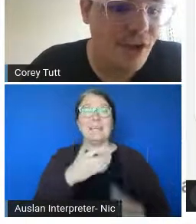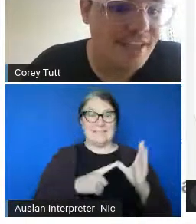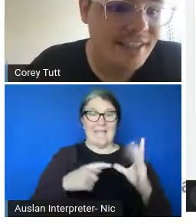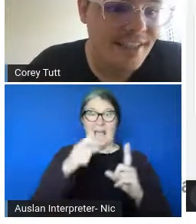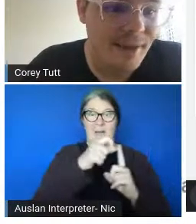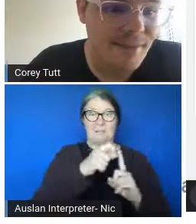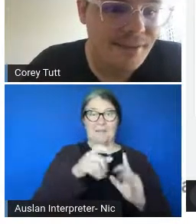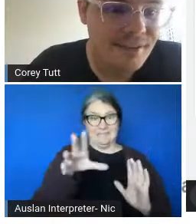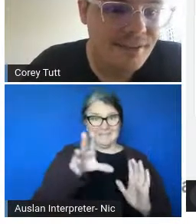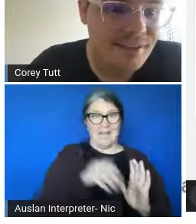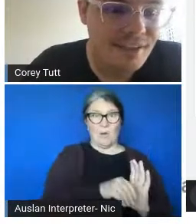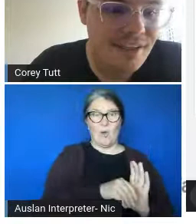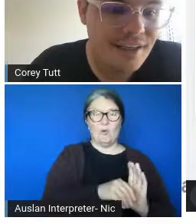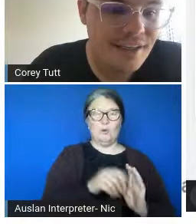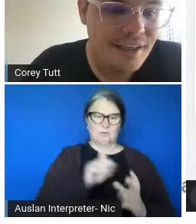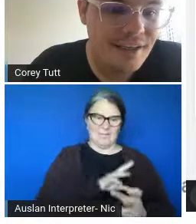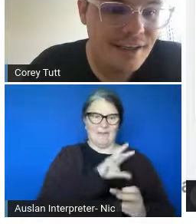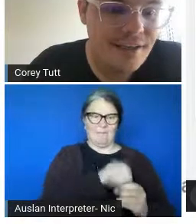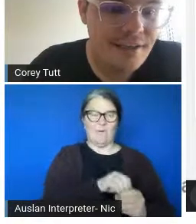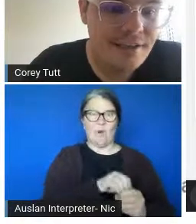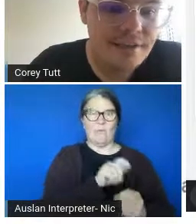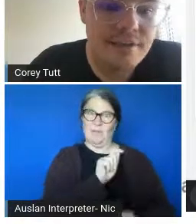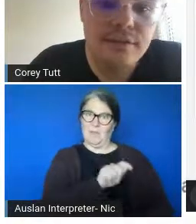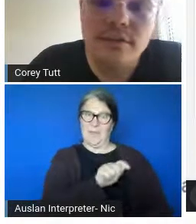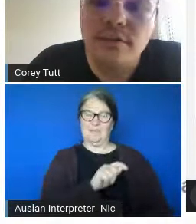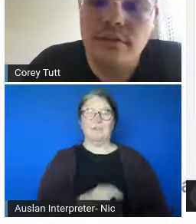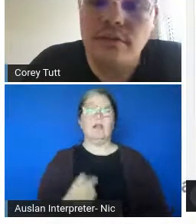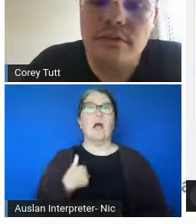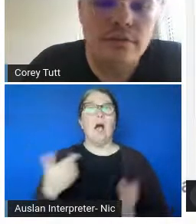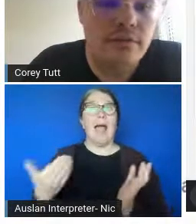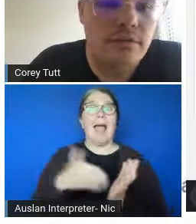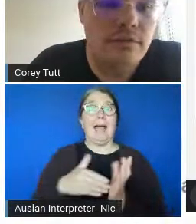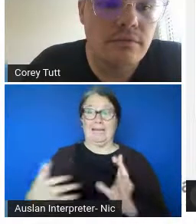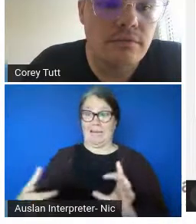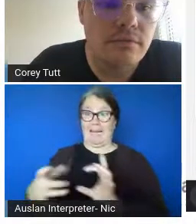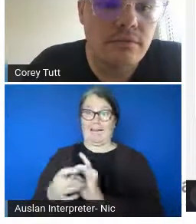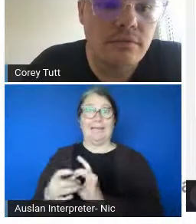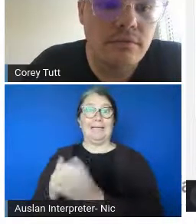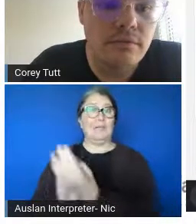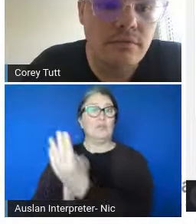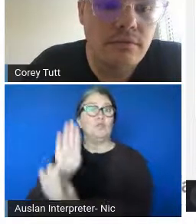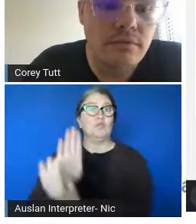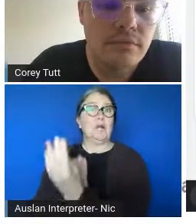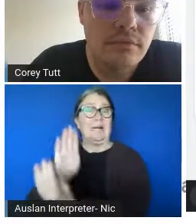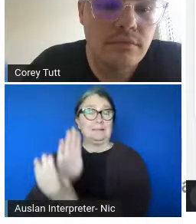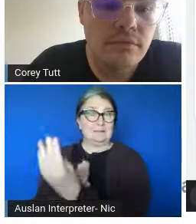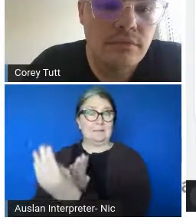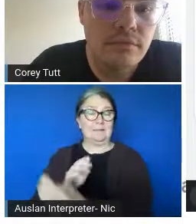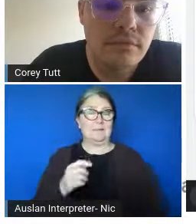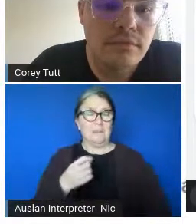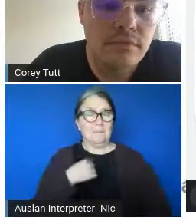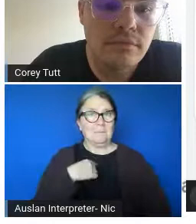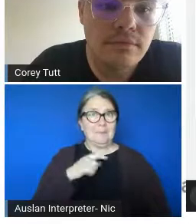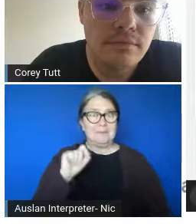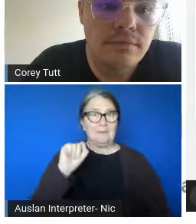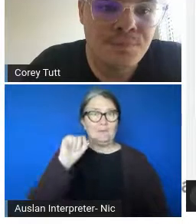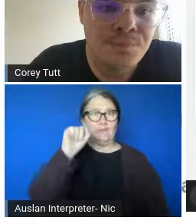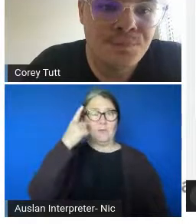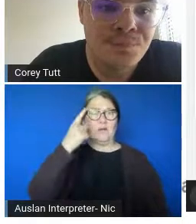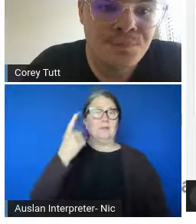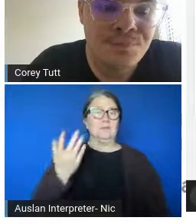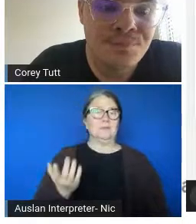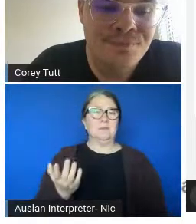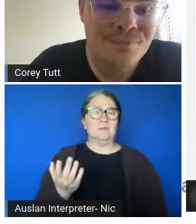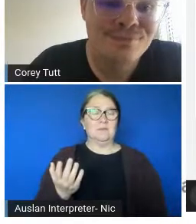Frog ID app. I dropped a link in the chat, and as I grabbed the link, I did notice that it indeed